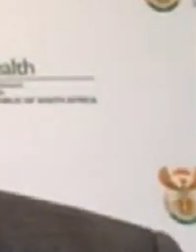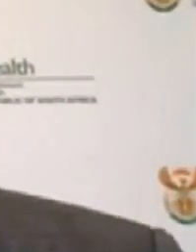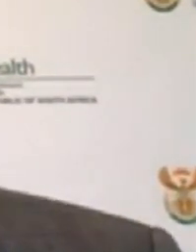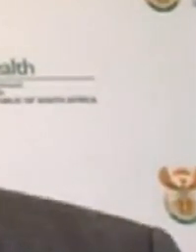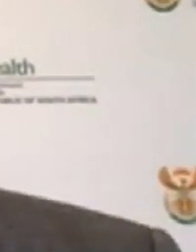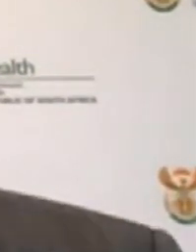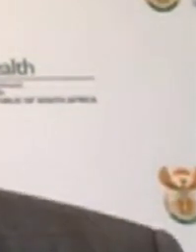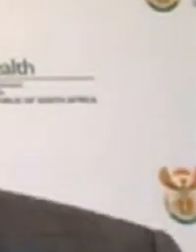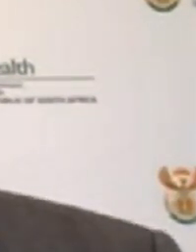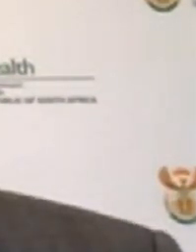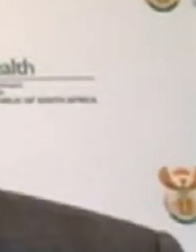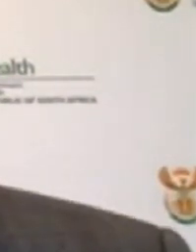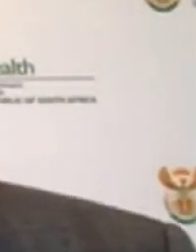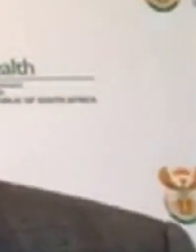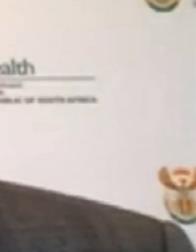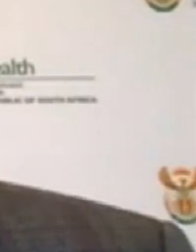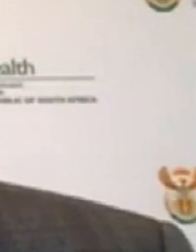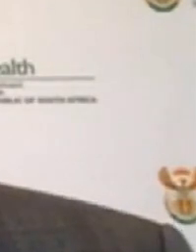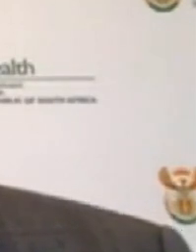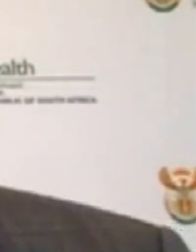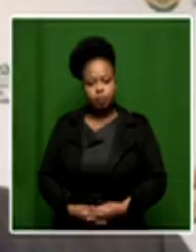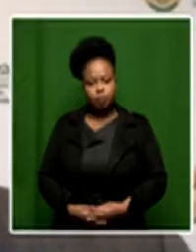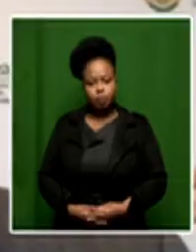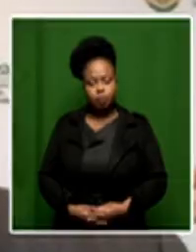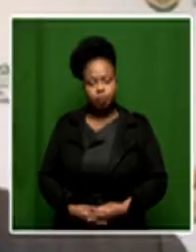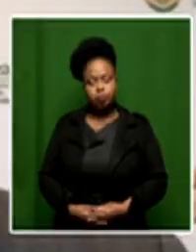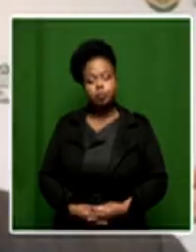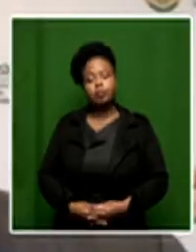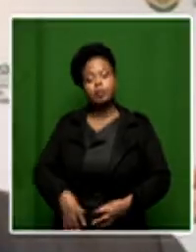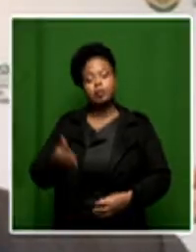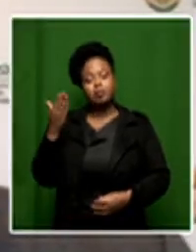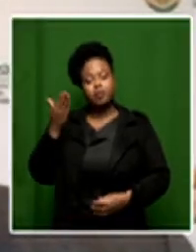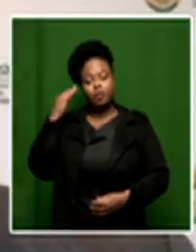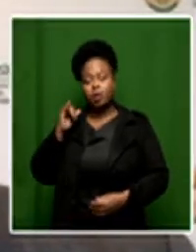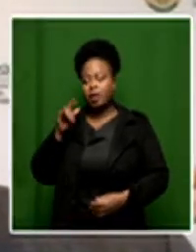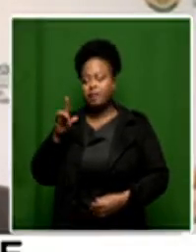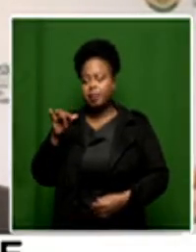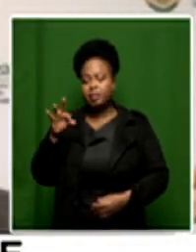worms, scabies, etc., etc. Now, in the process, when the